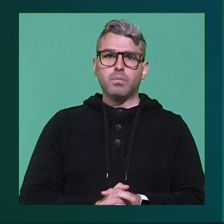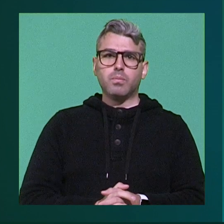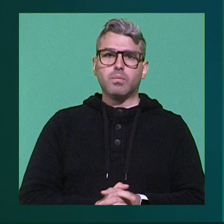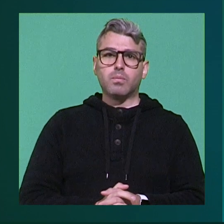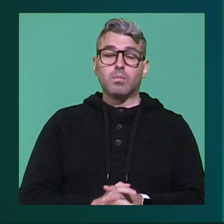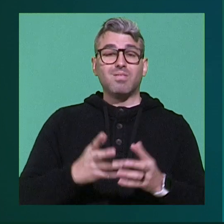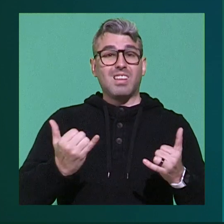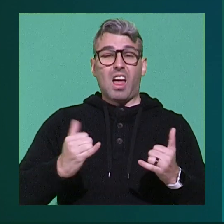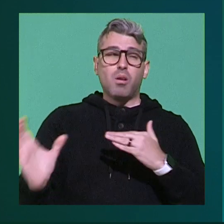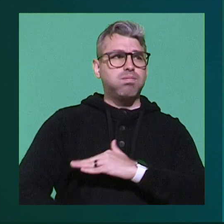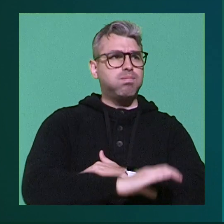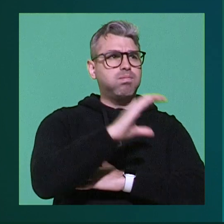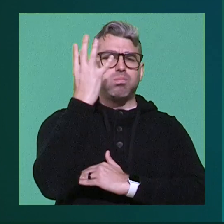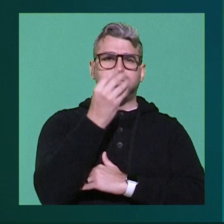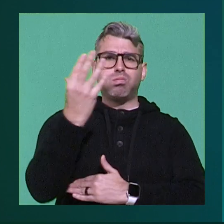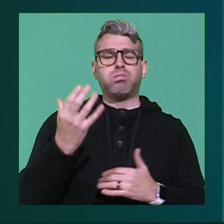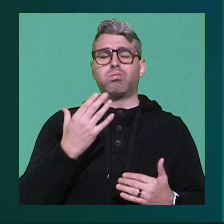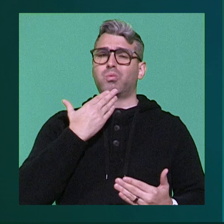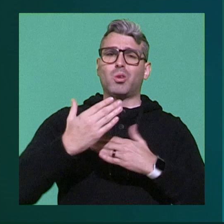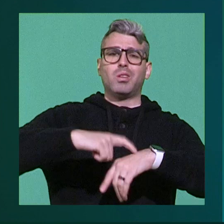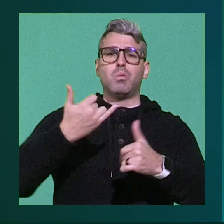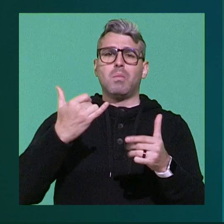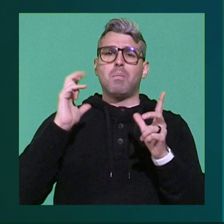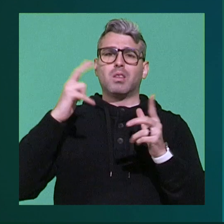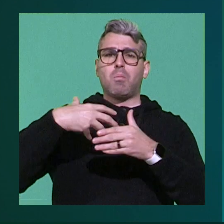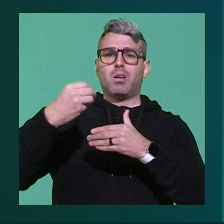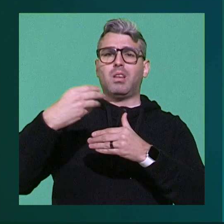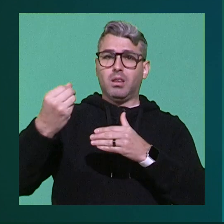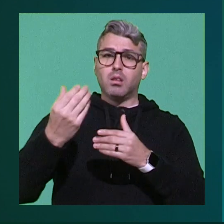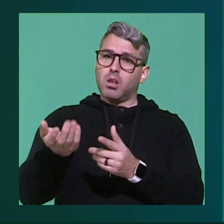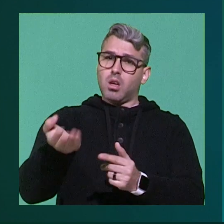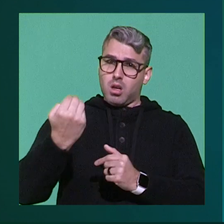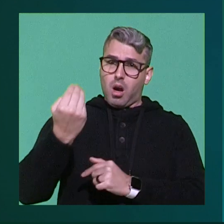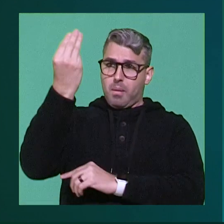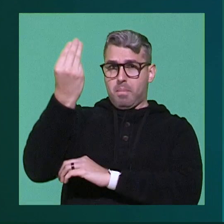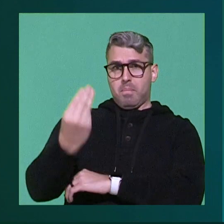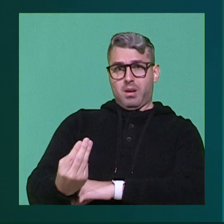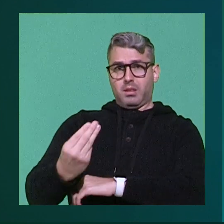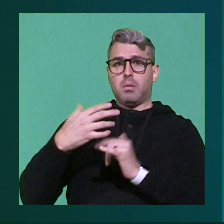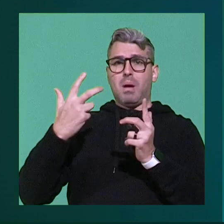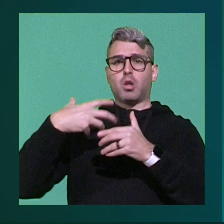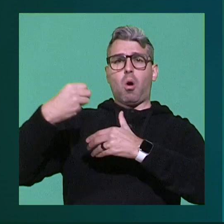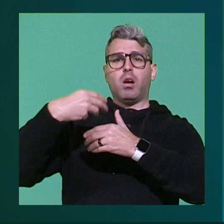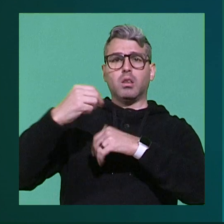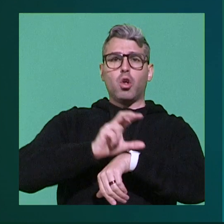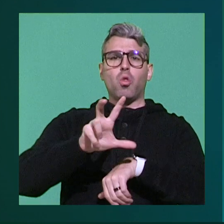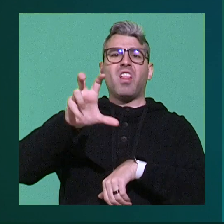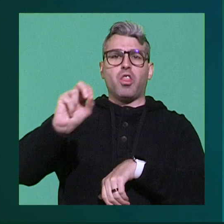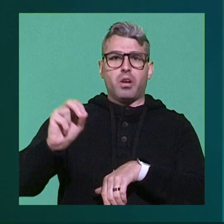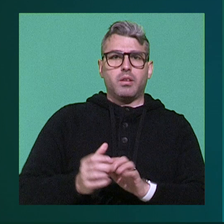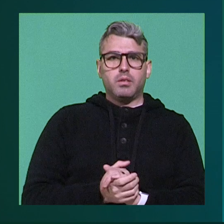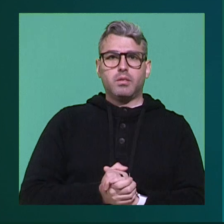The sun is out and it's a great day to play outdoor basketball. Come on Monday to the outdoor basketball court starting at 3:30